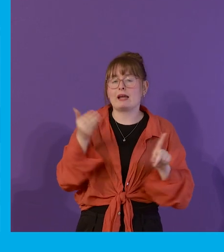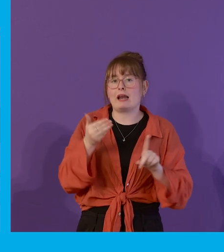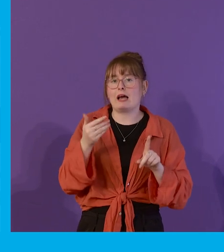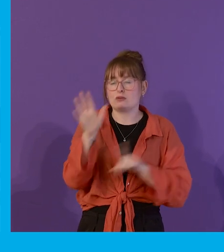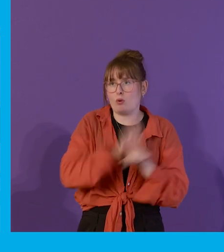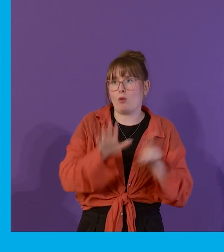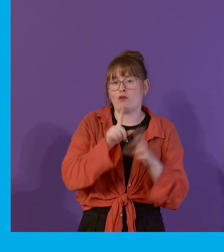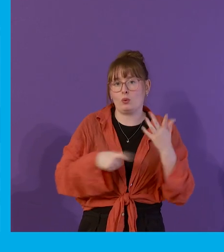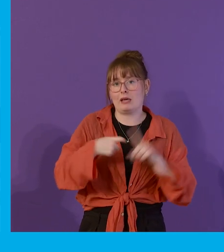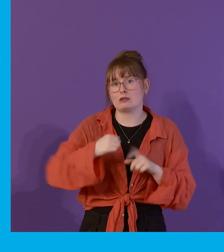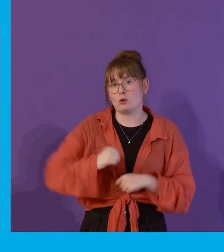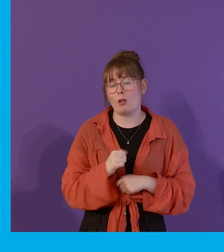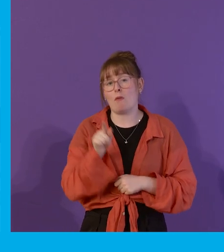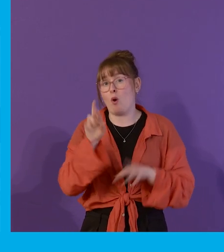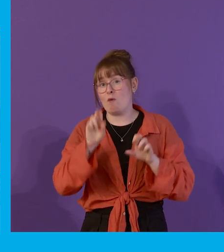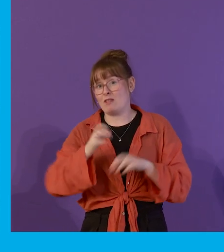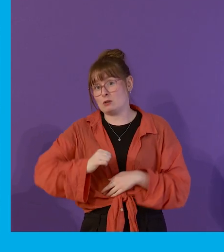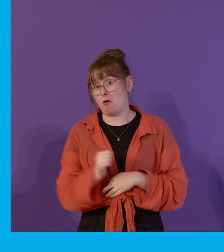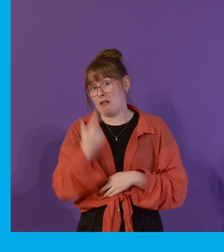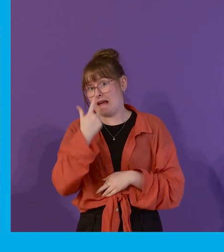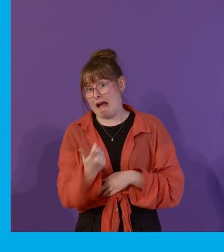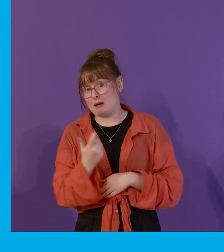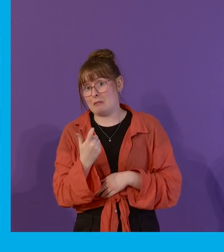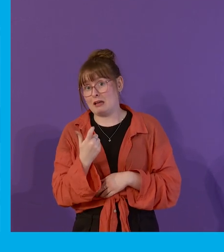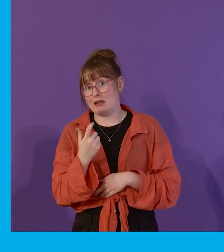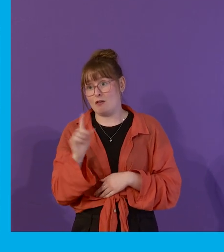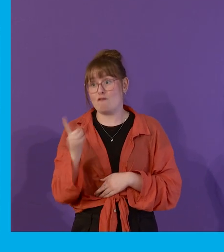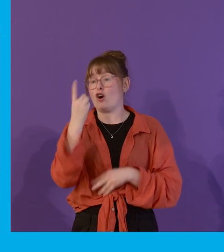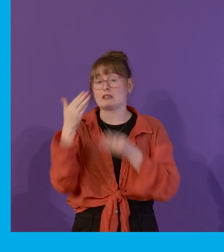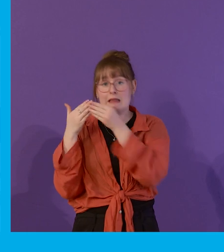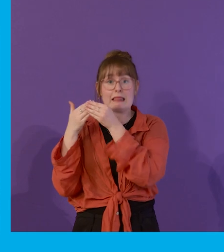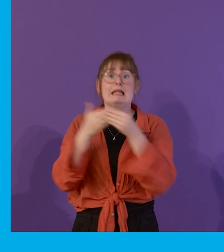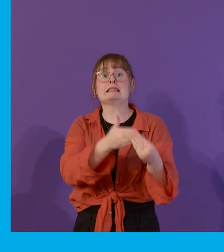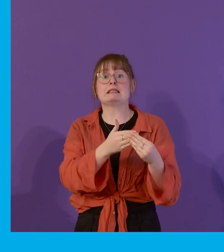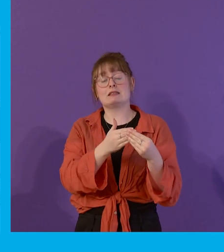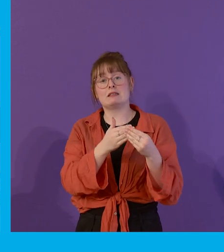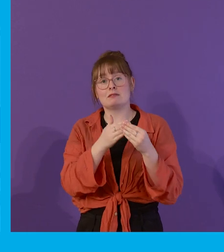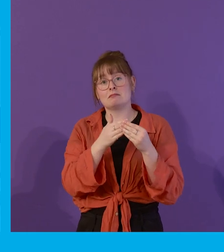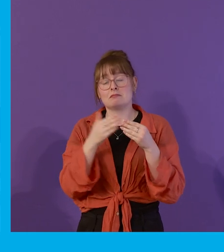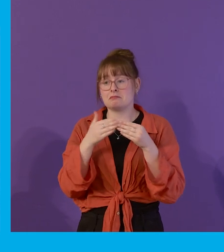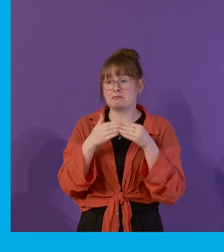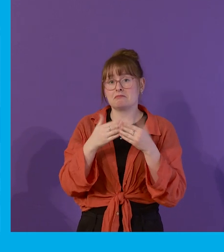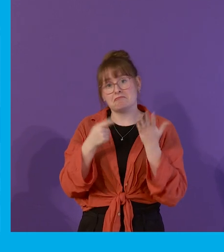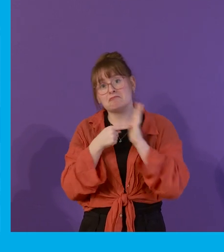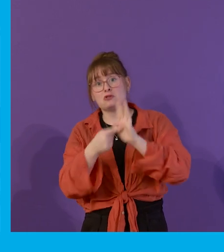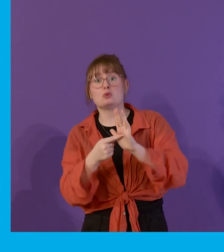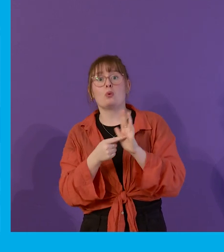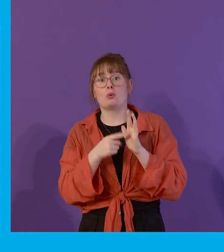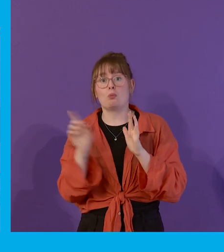UK and Scotland, but hopefully Scotland can be the cheerleader for that, or the demonstration for